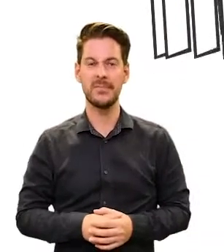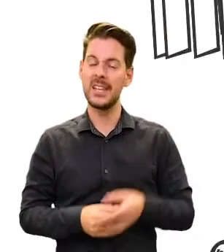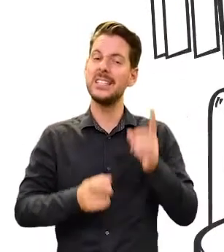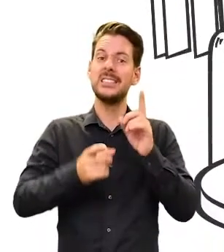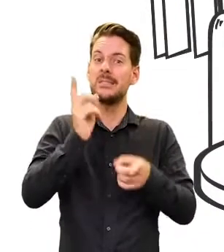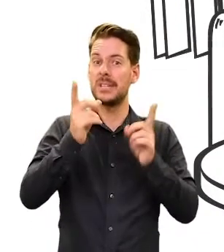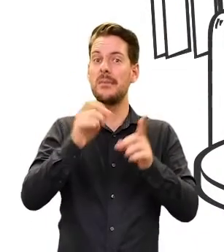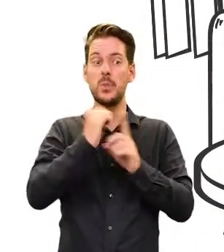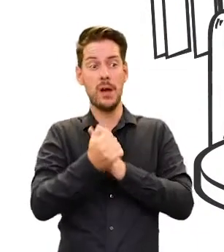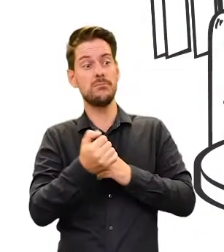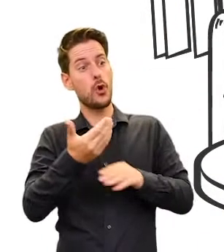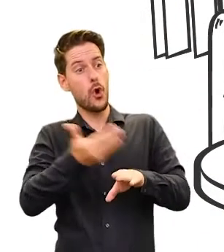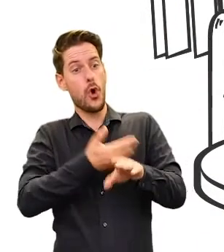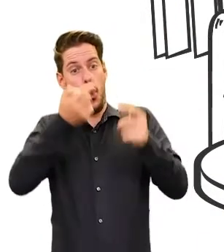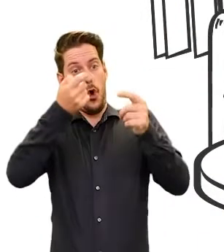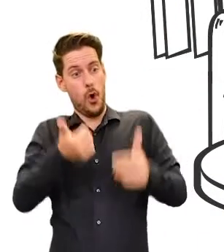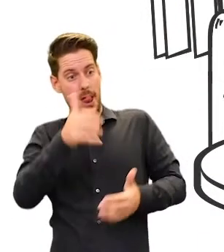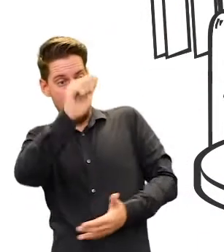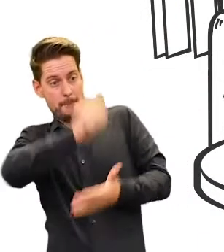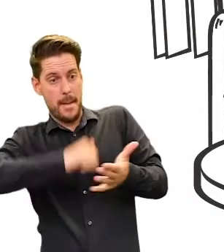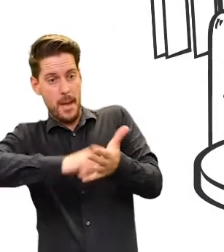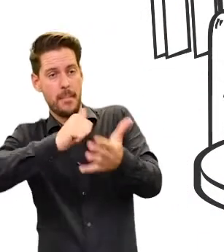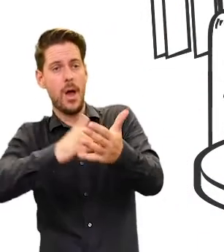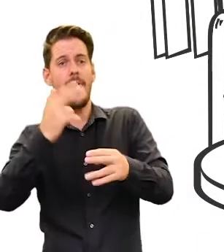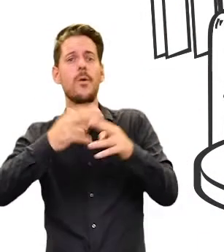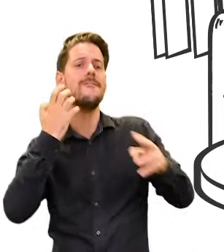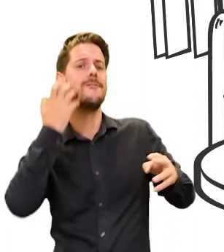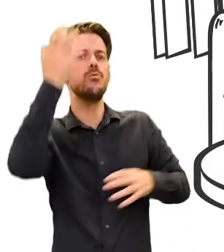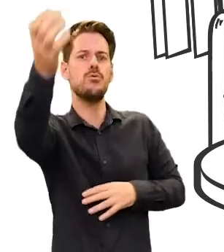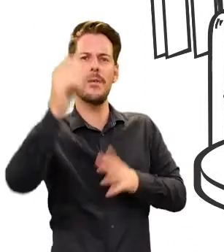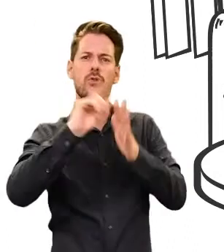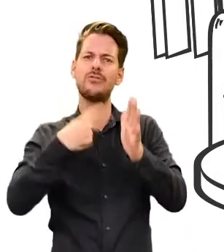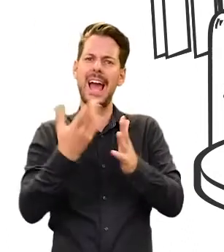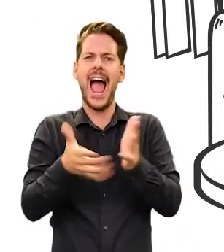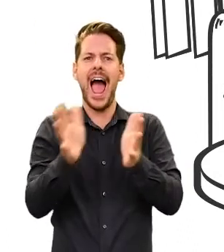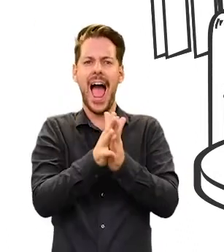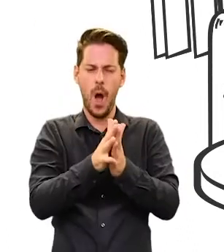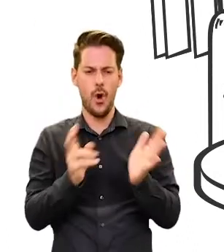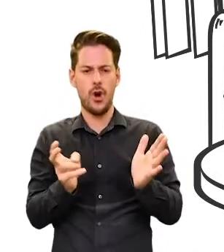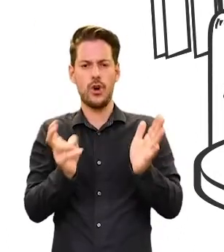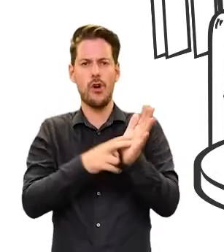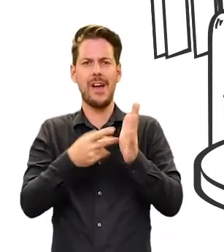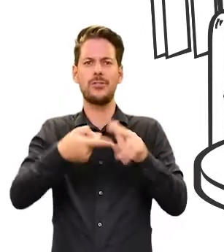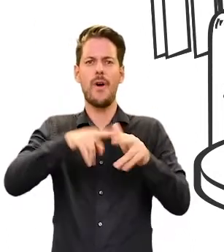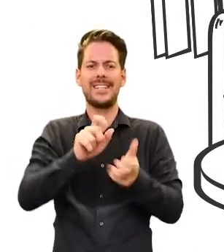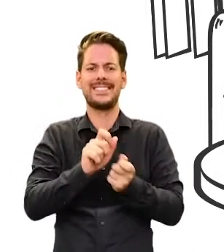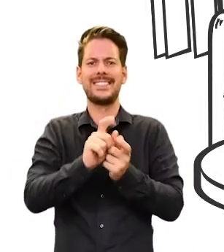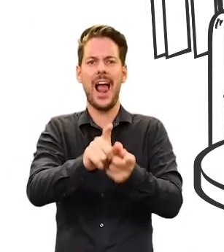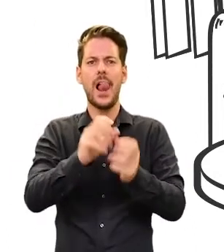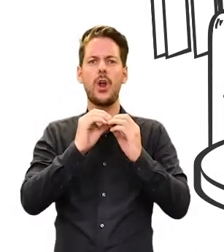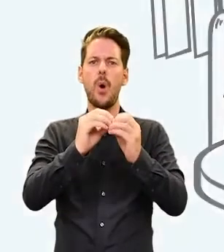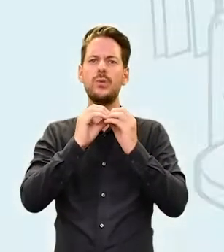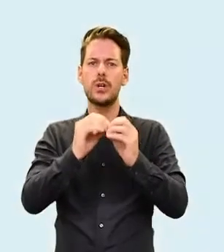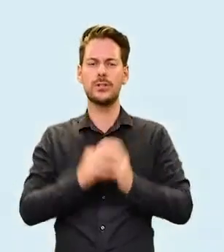In some circumstances, early acquisition of property for future transport projects is carried out through contract of sale